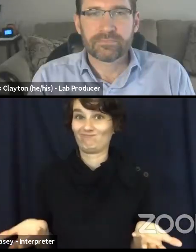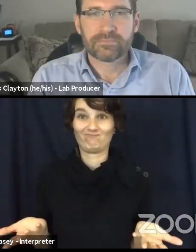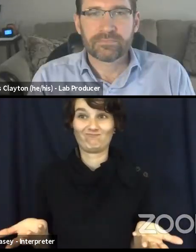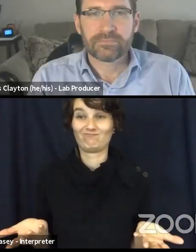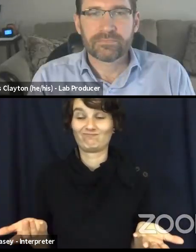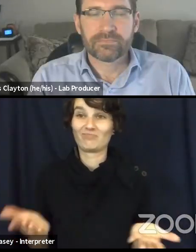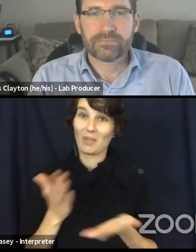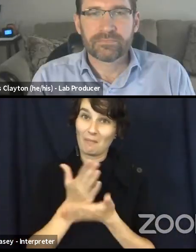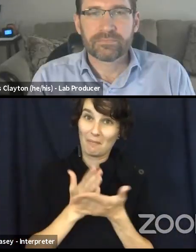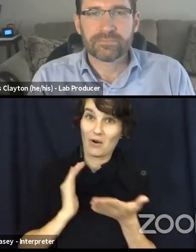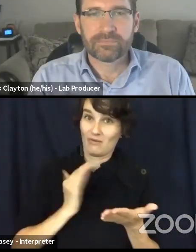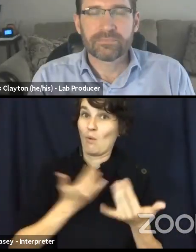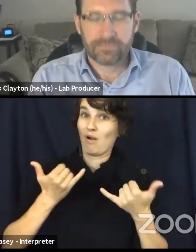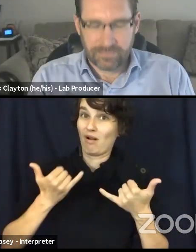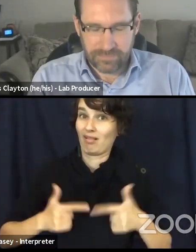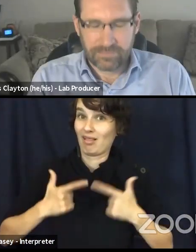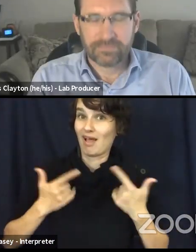of our lives now.